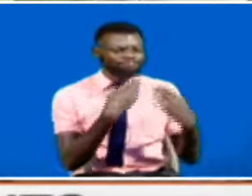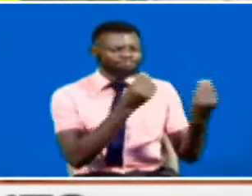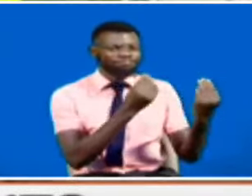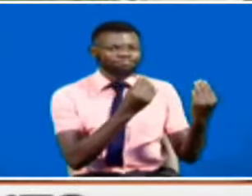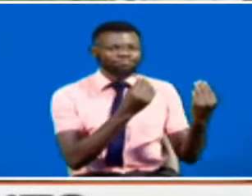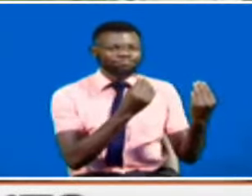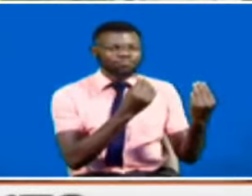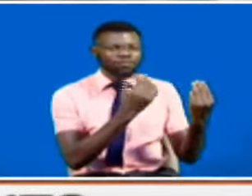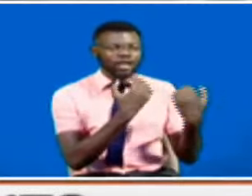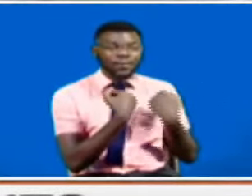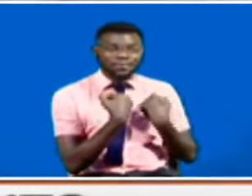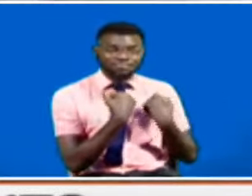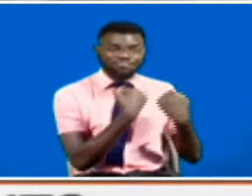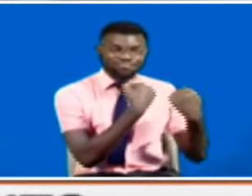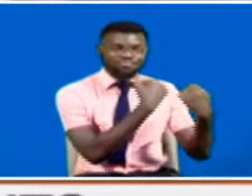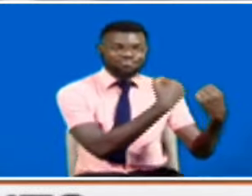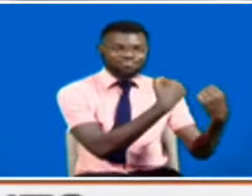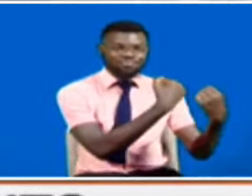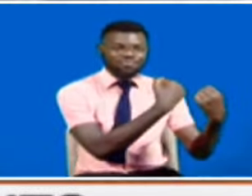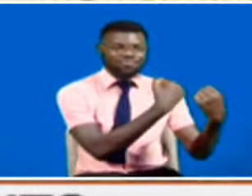na nafikiri